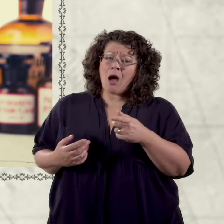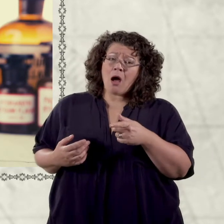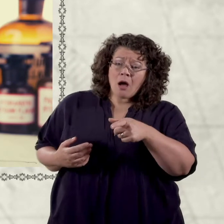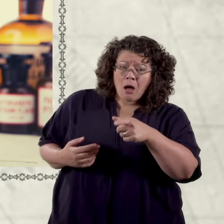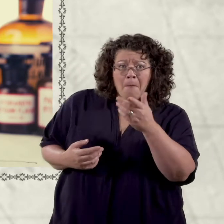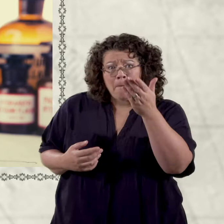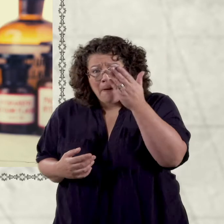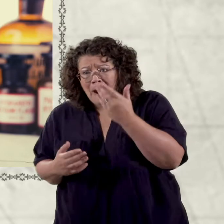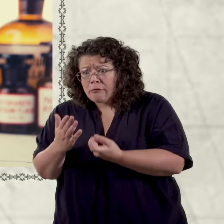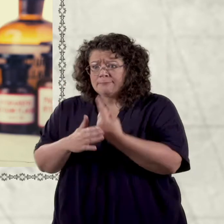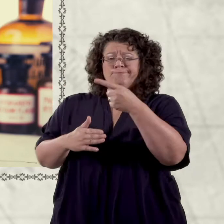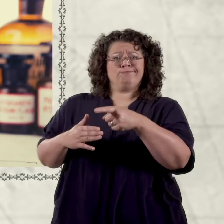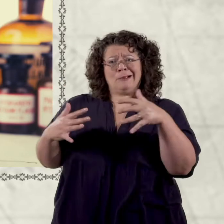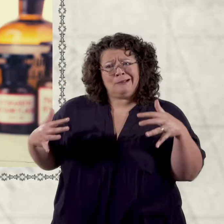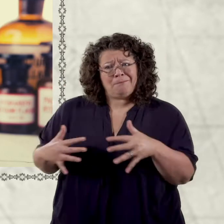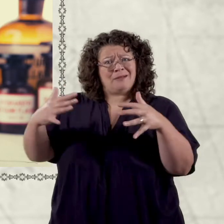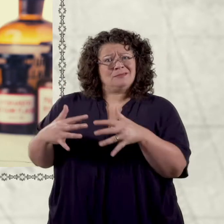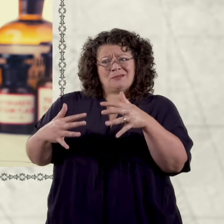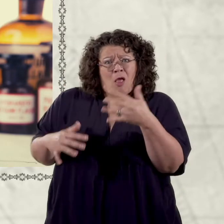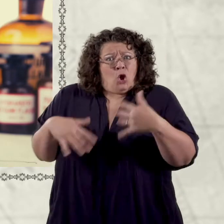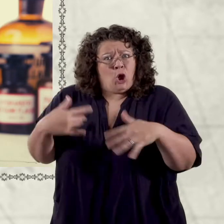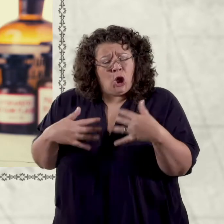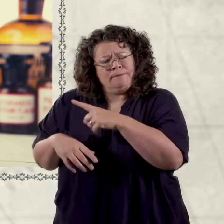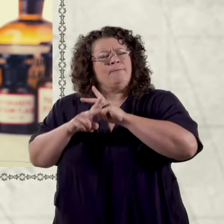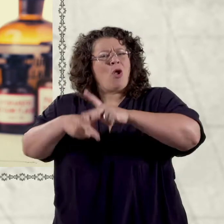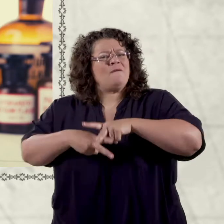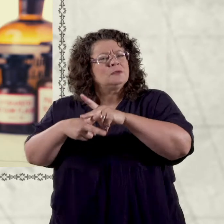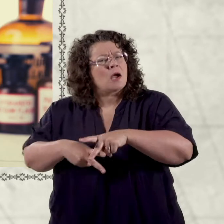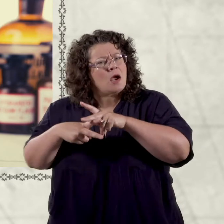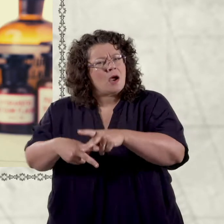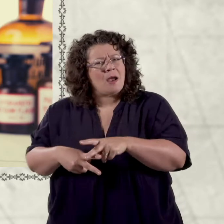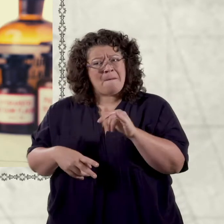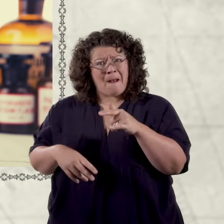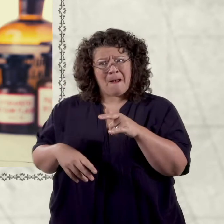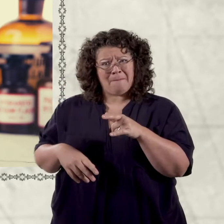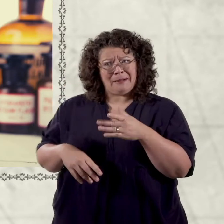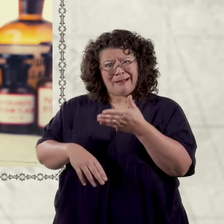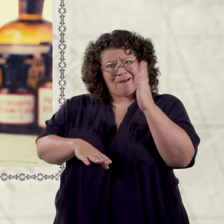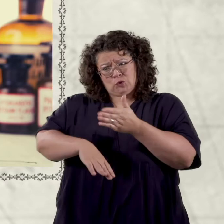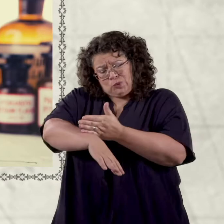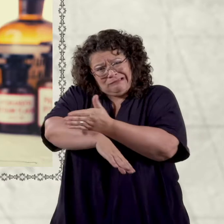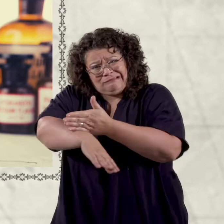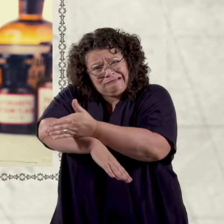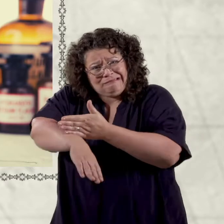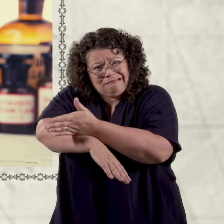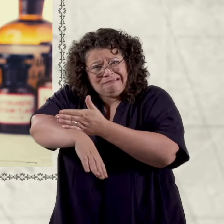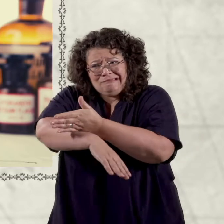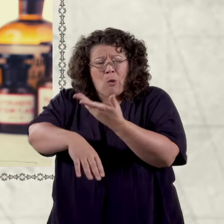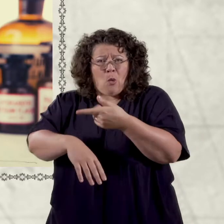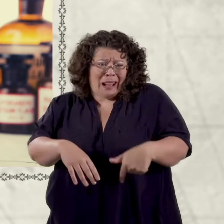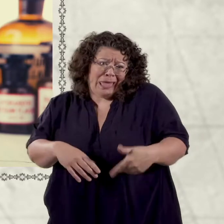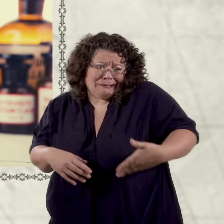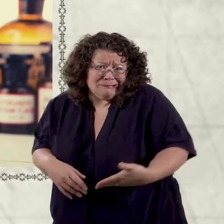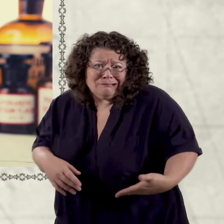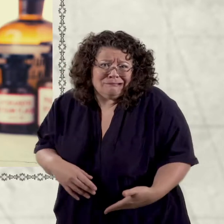be the person that would have to look after all the pirates if they got injured in battle. Maybe he'd have to cut a few limbs, some arms and some